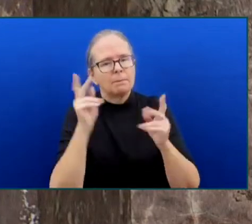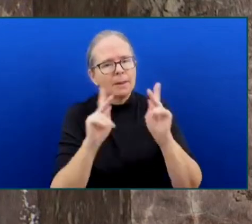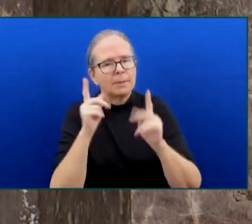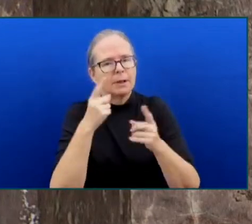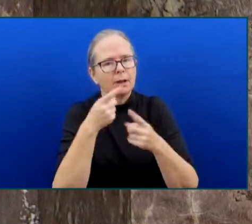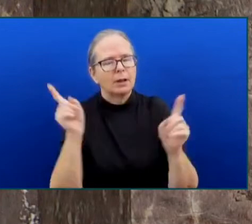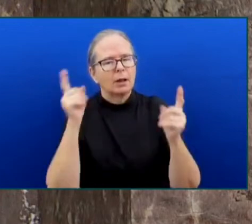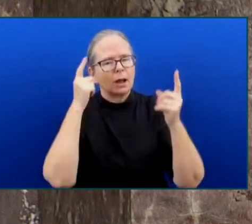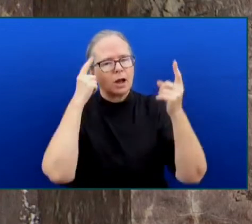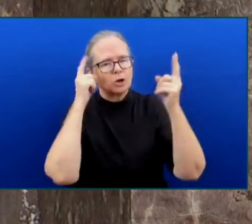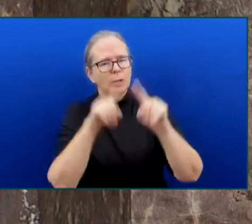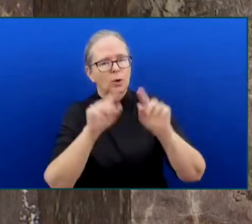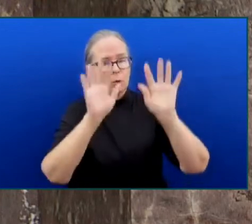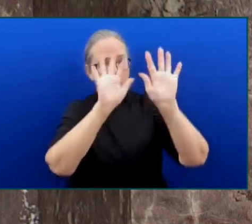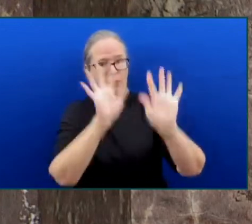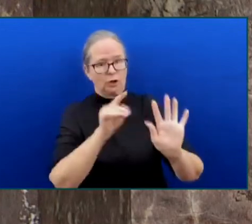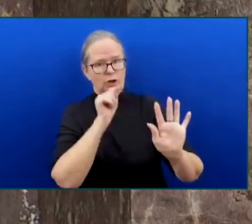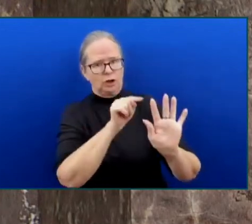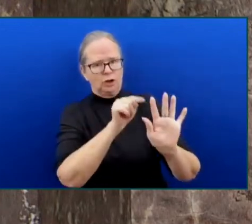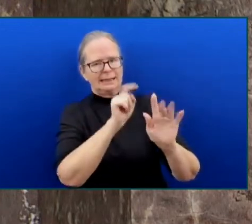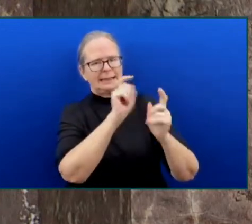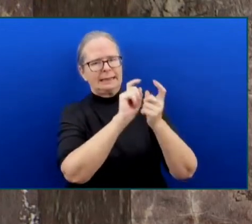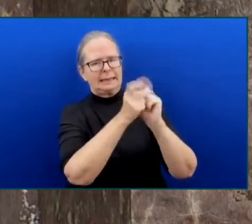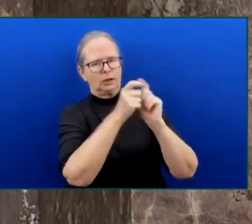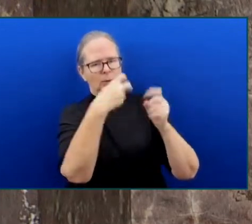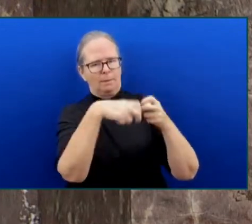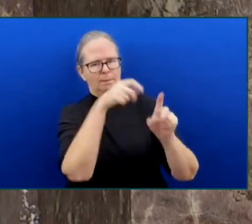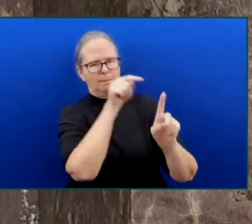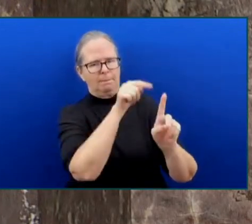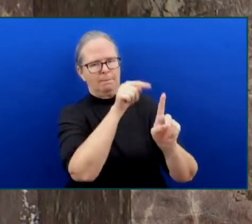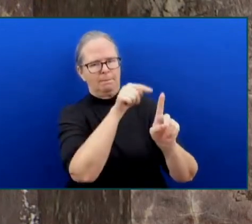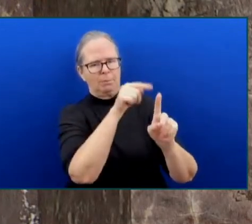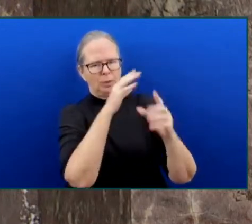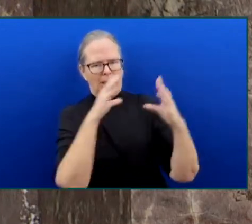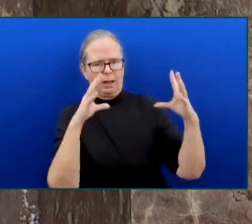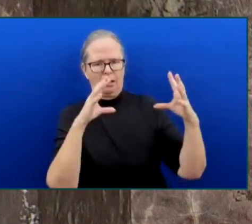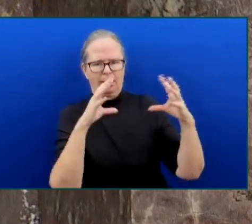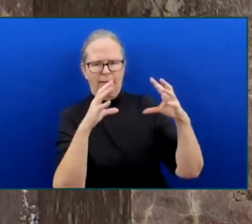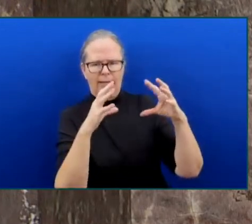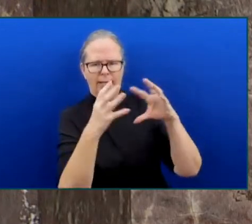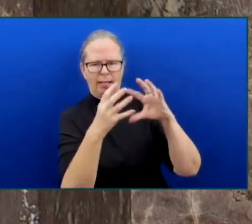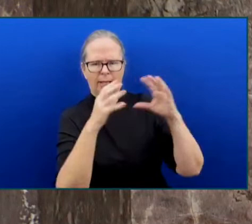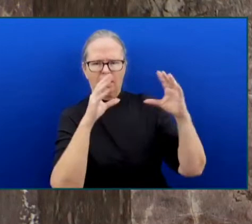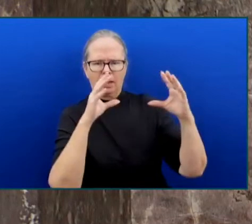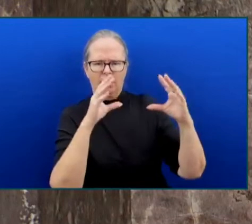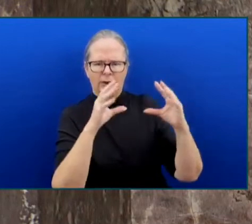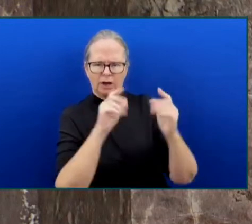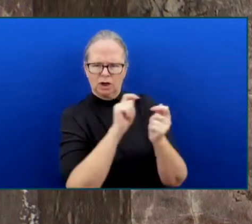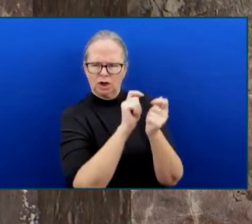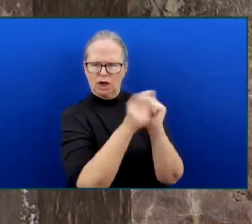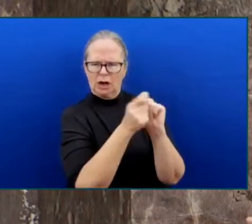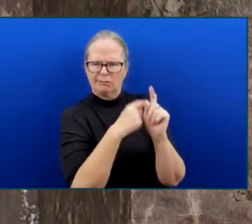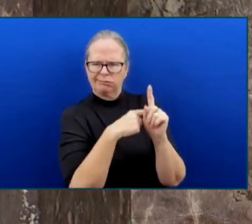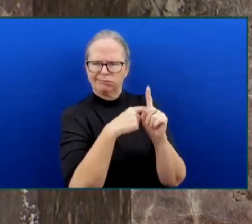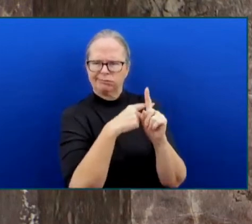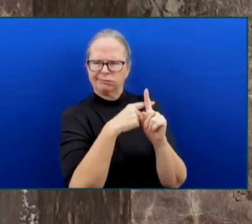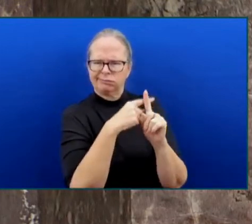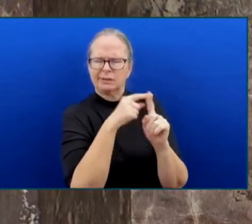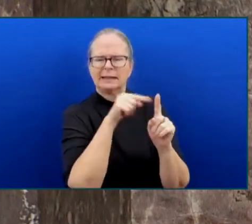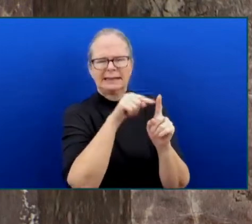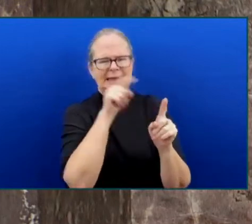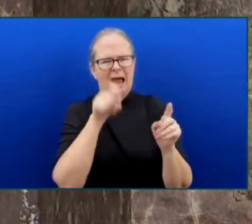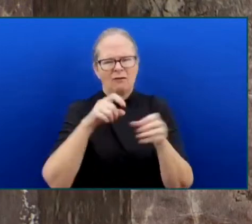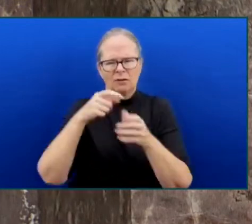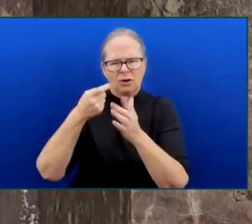and the only sensible way to deal with that, I believe, is carbon pricing. That's the only way you're going to change behavior. Honourable